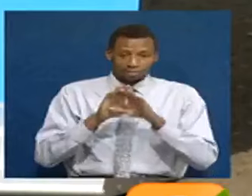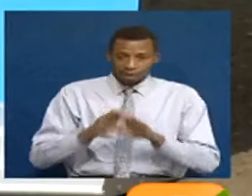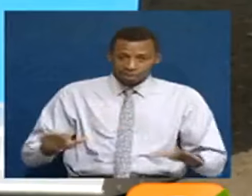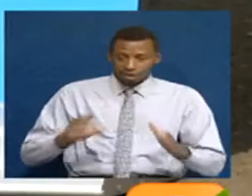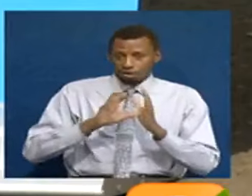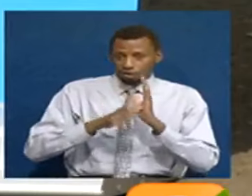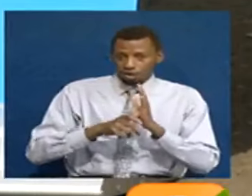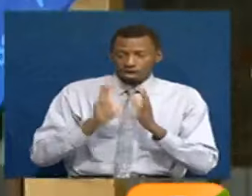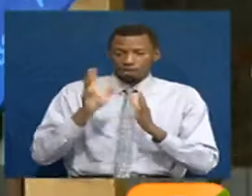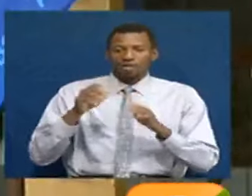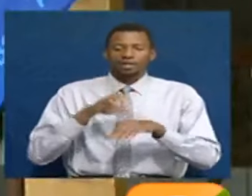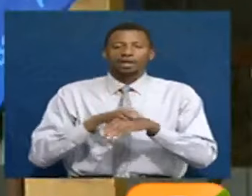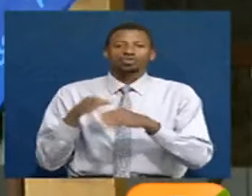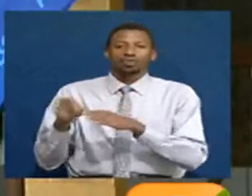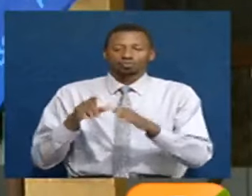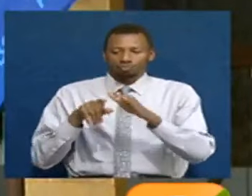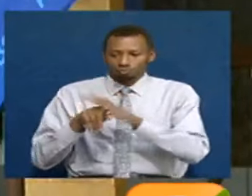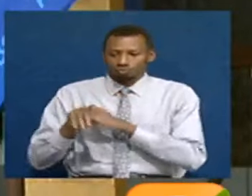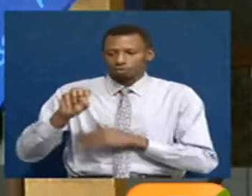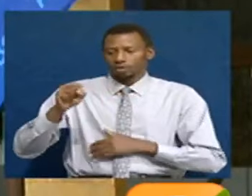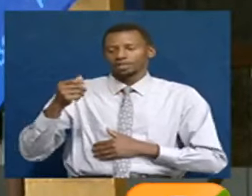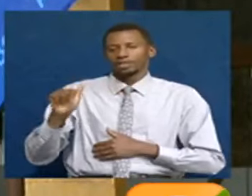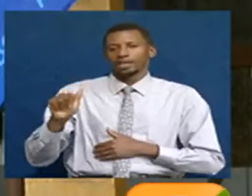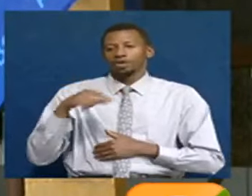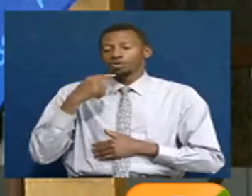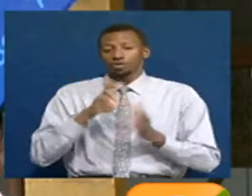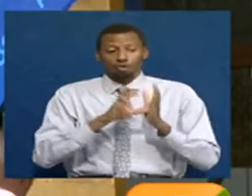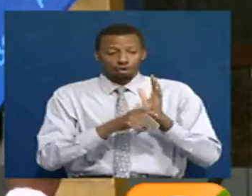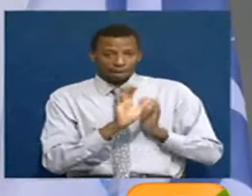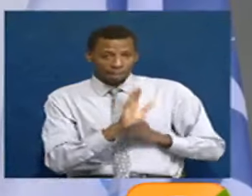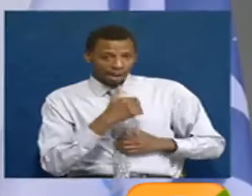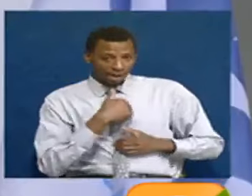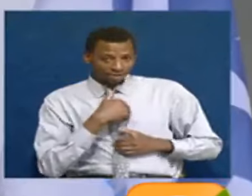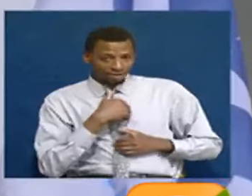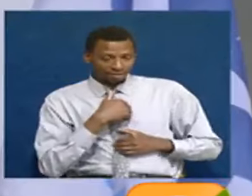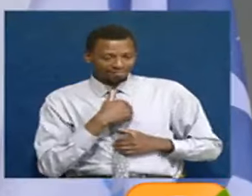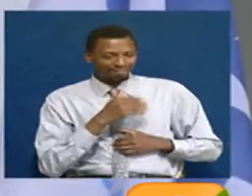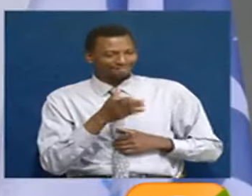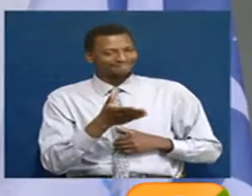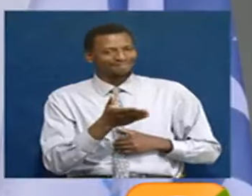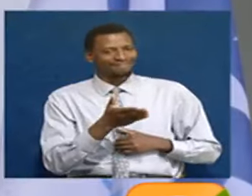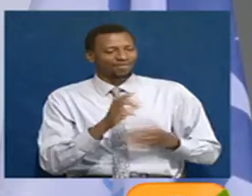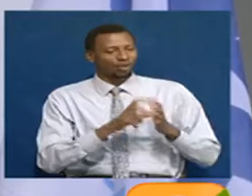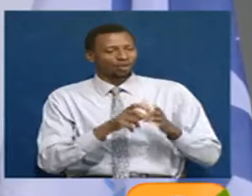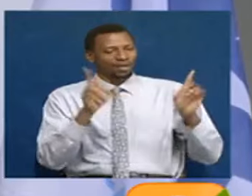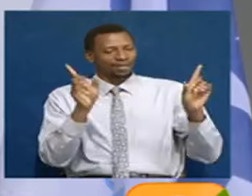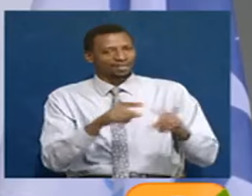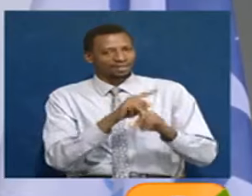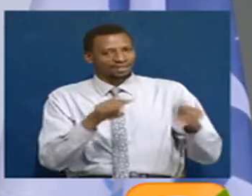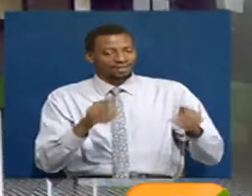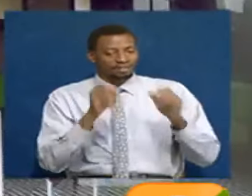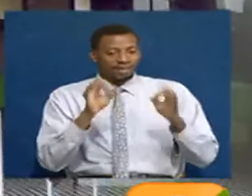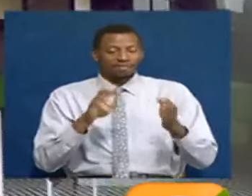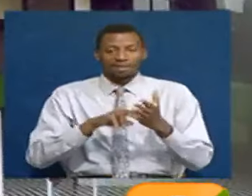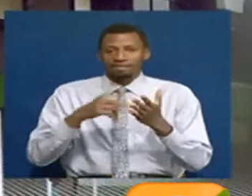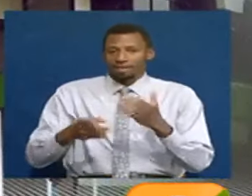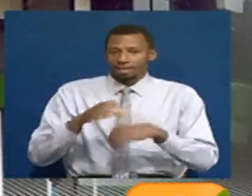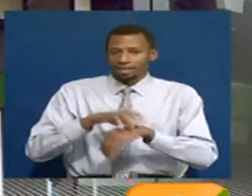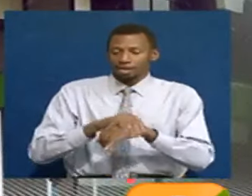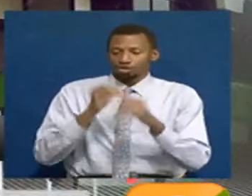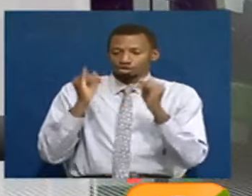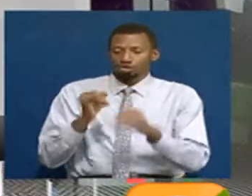absorbed into SHA, but those on contract will have their engagements terminated if they fail to get jobs in the new authority. Those